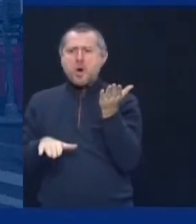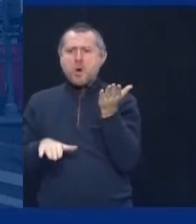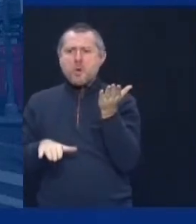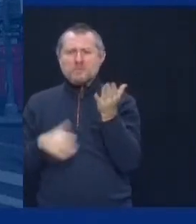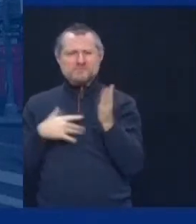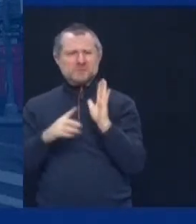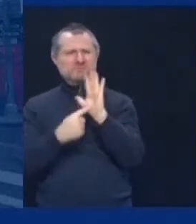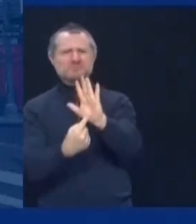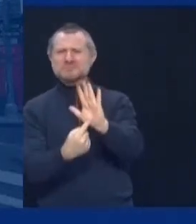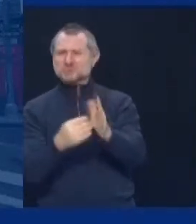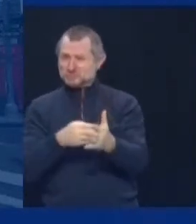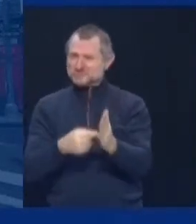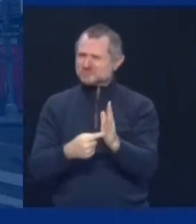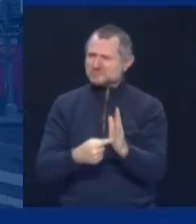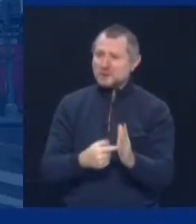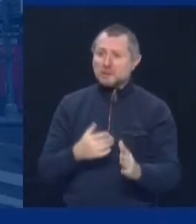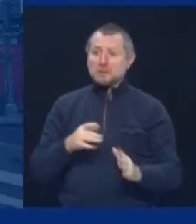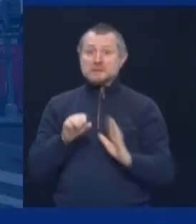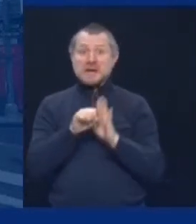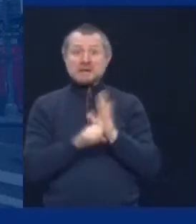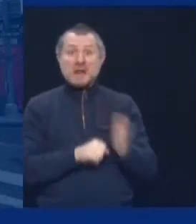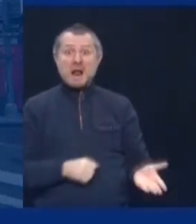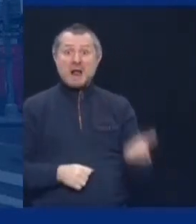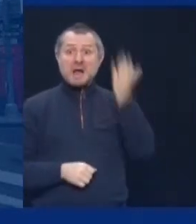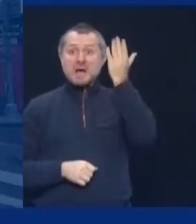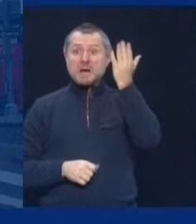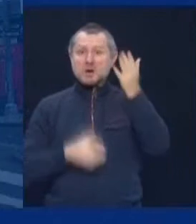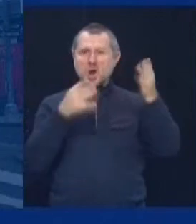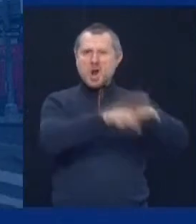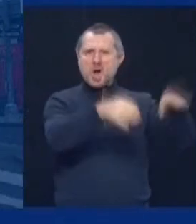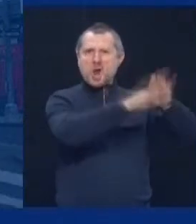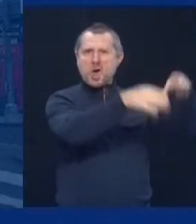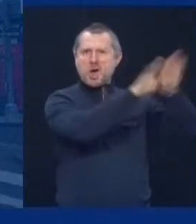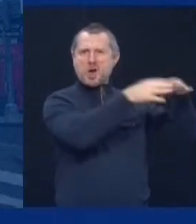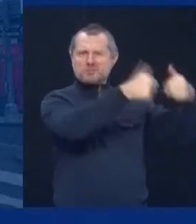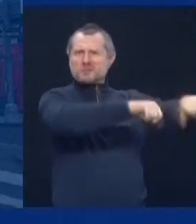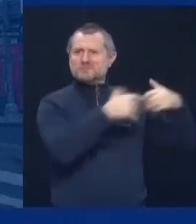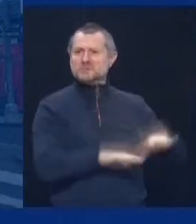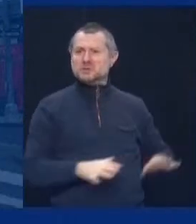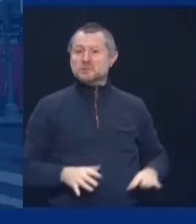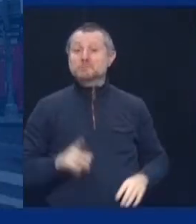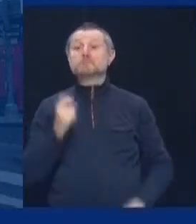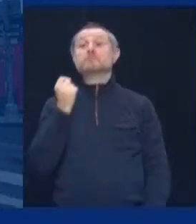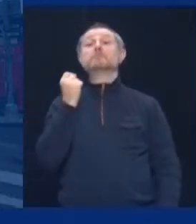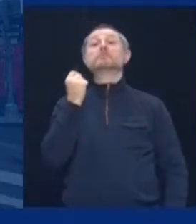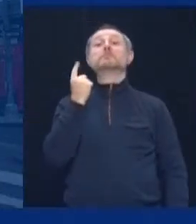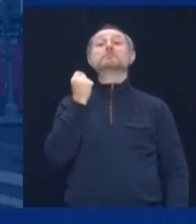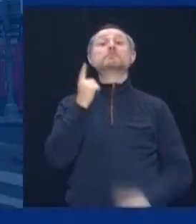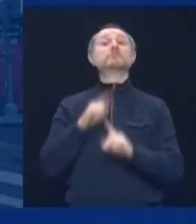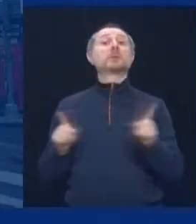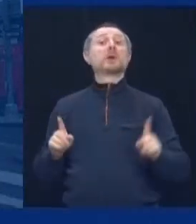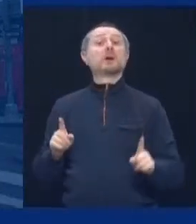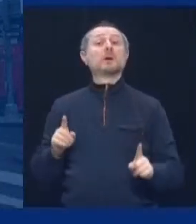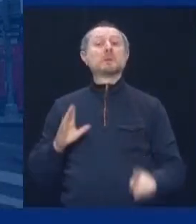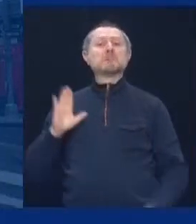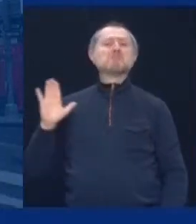already closing down. But there's a big but, and that's a big but, big